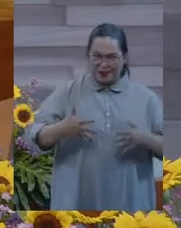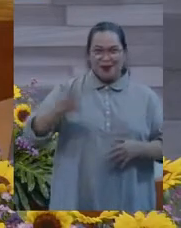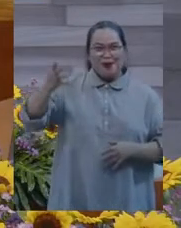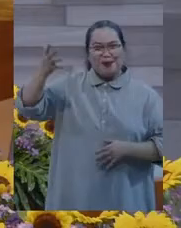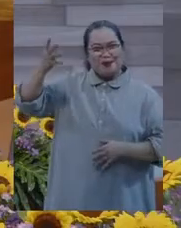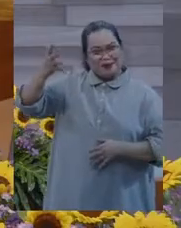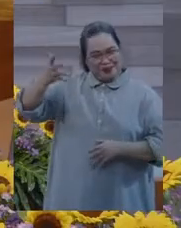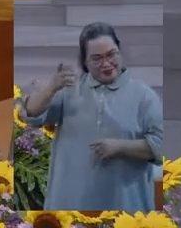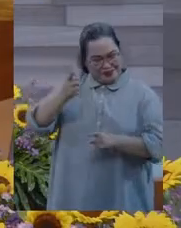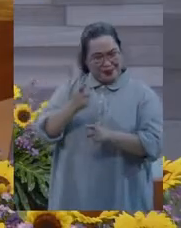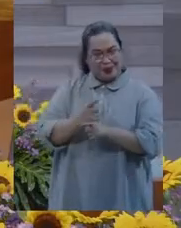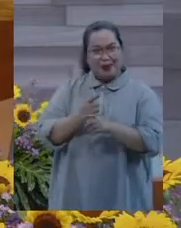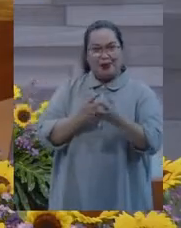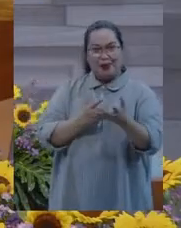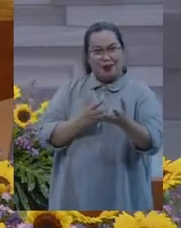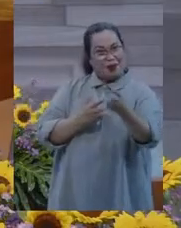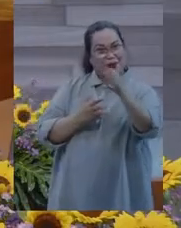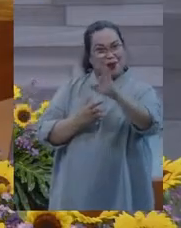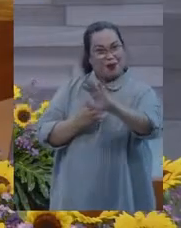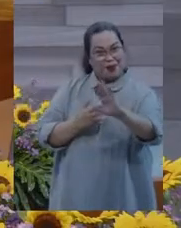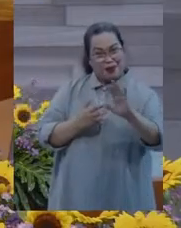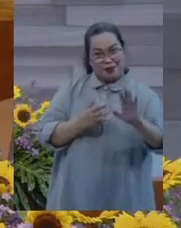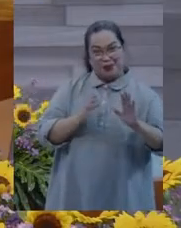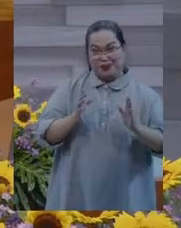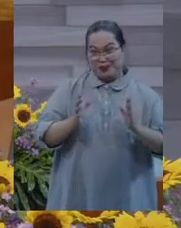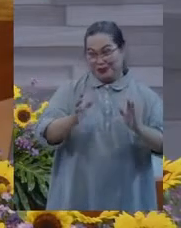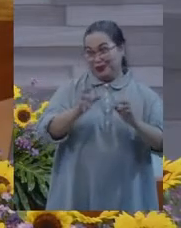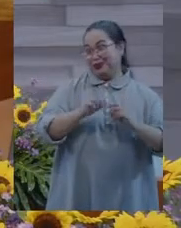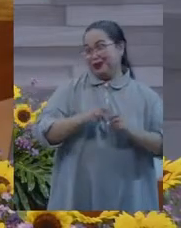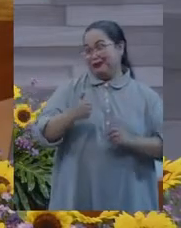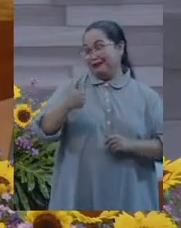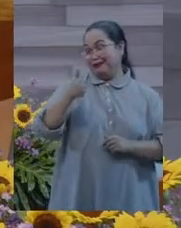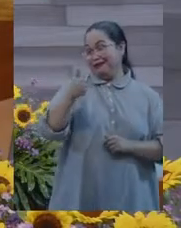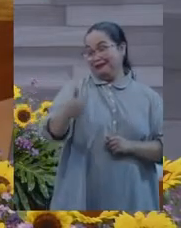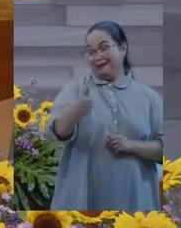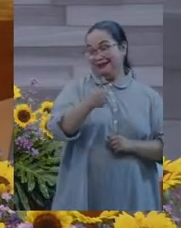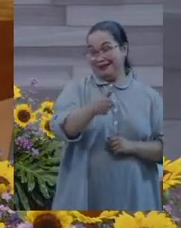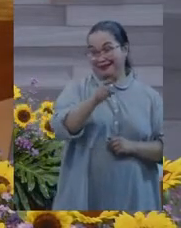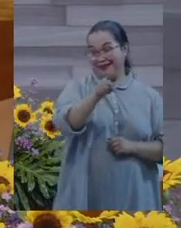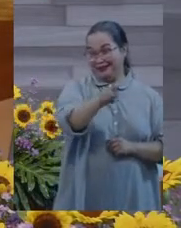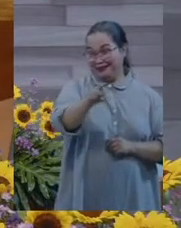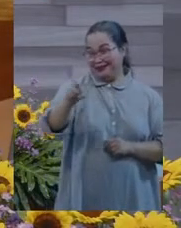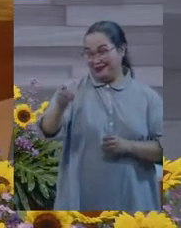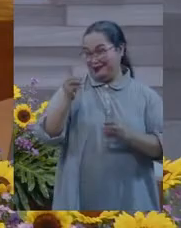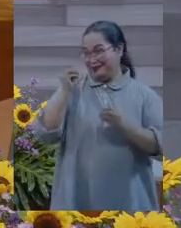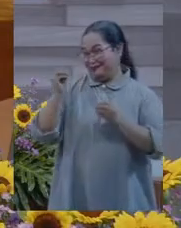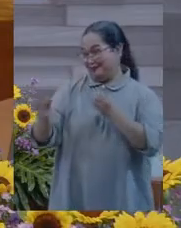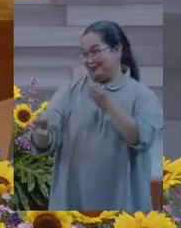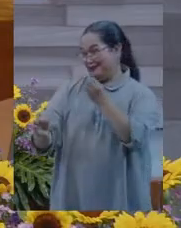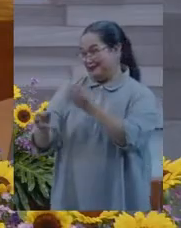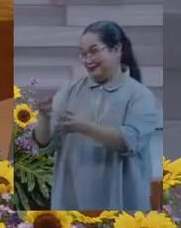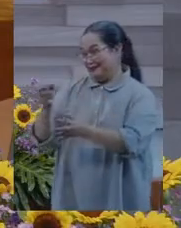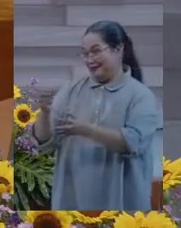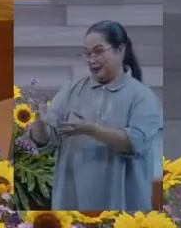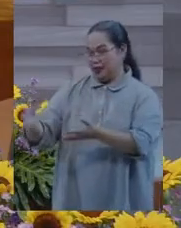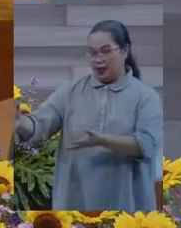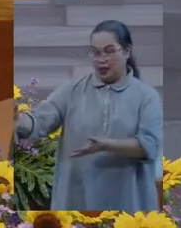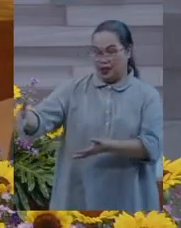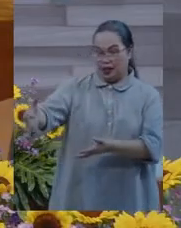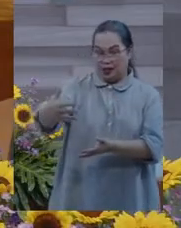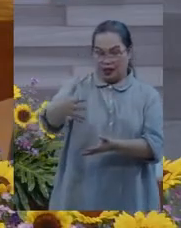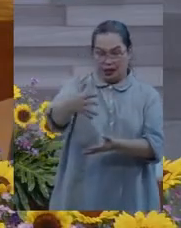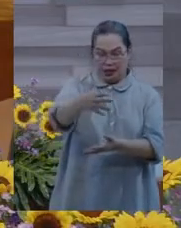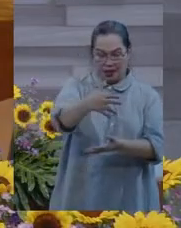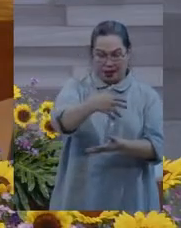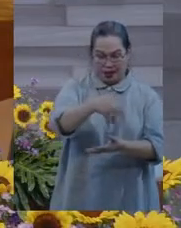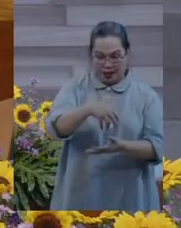ng ayon sa gusto nilang marinig, para sila ay magbigay ng magbigay, para sila naman ay humakot ng